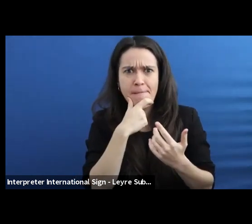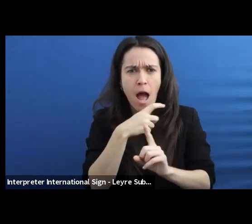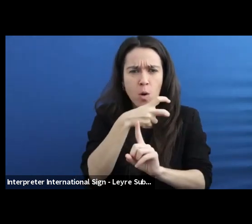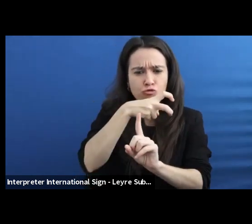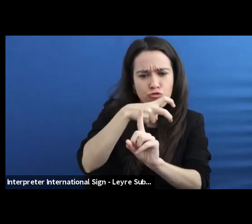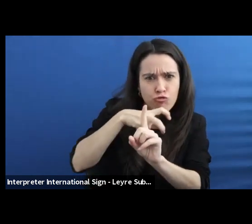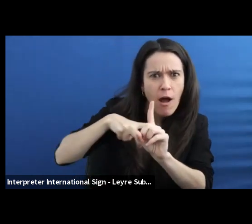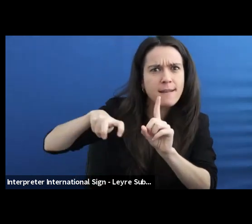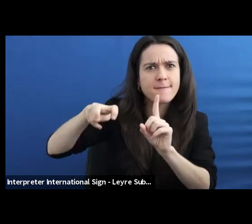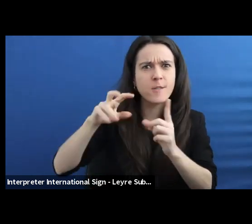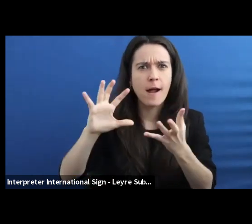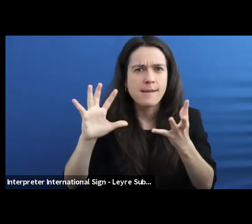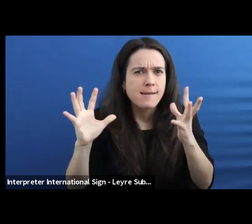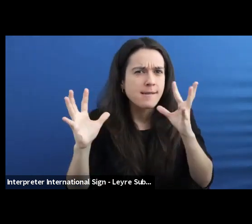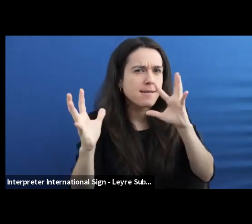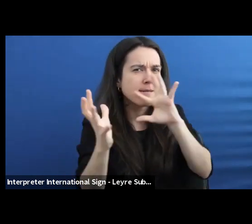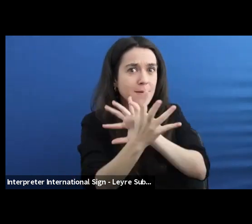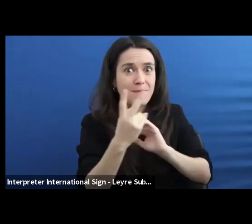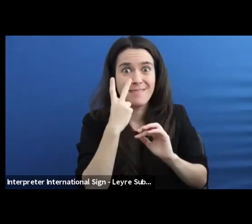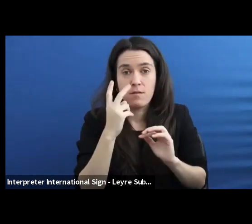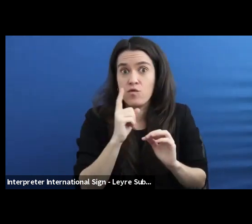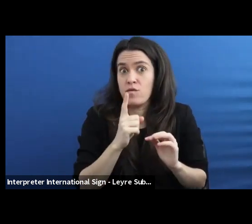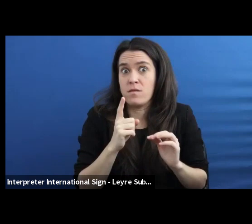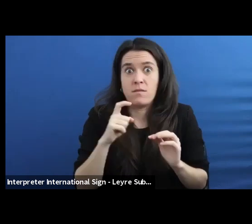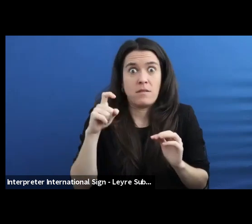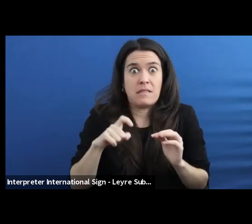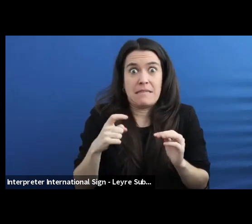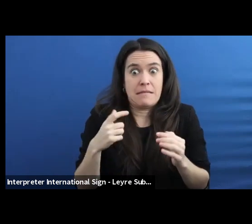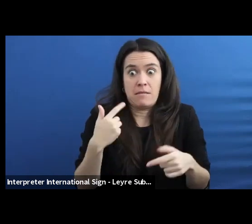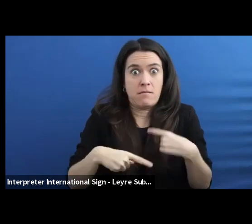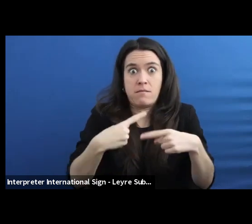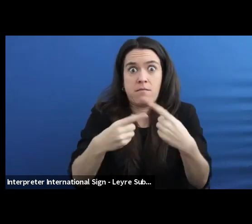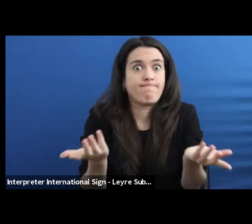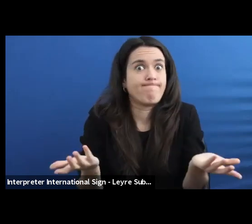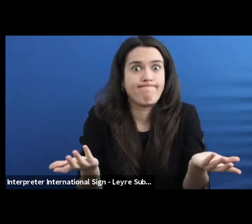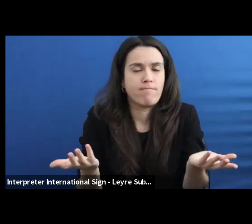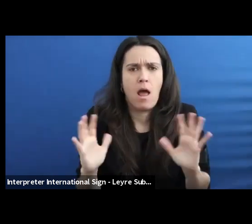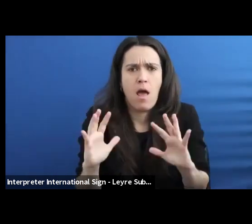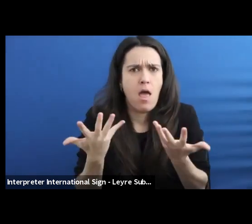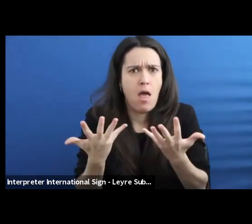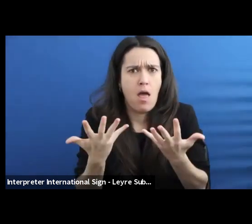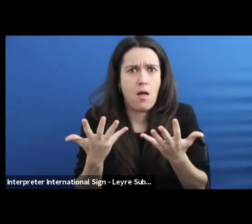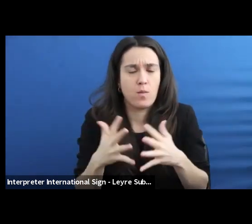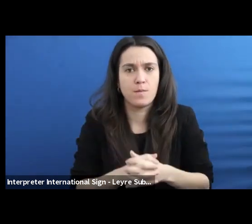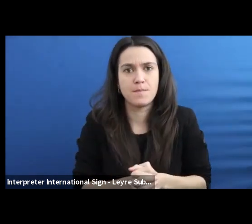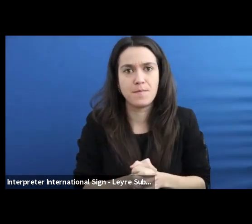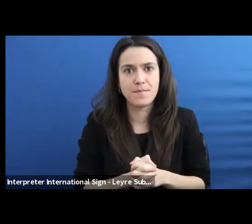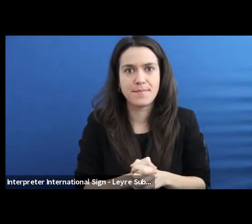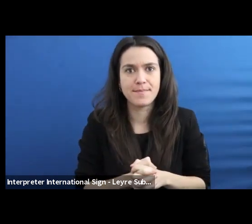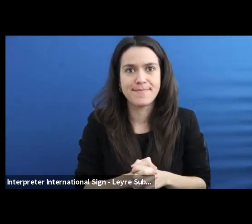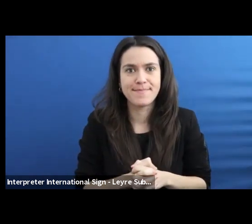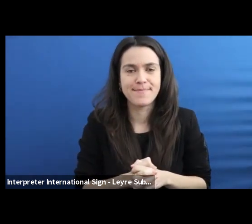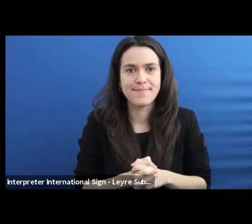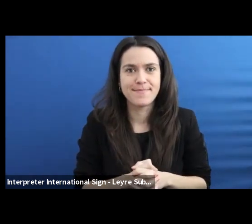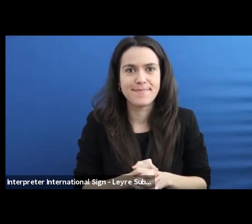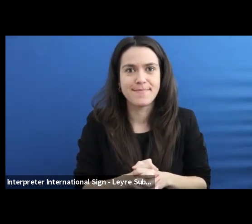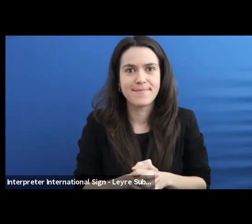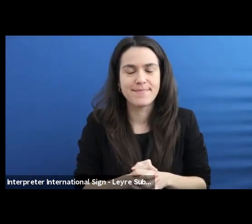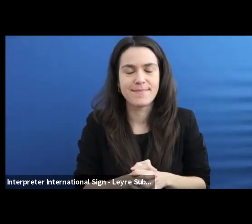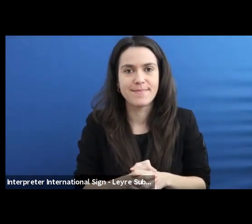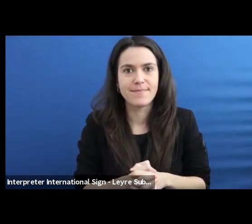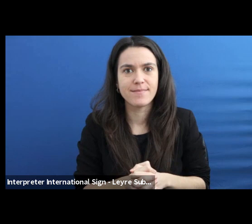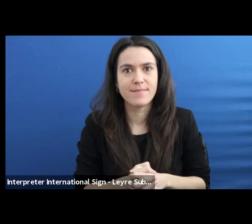to make the dramatic changes tangible and tellable in a way through art. But it's also a